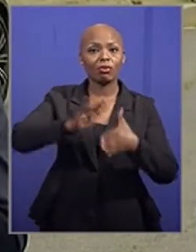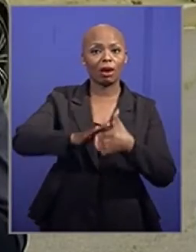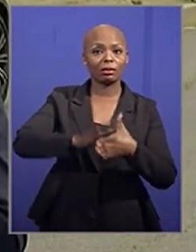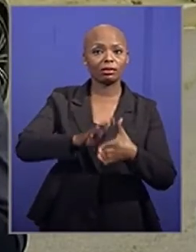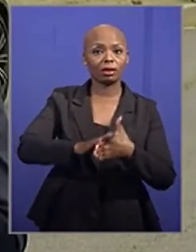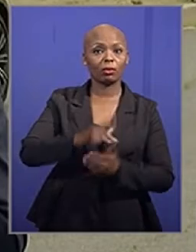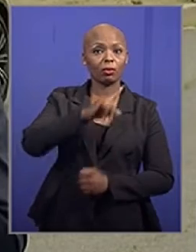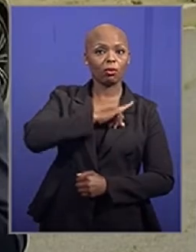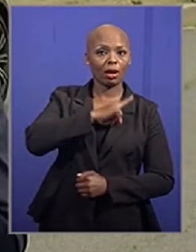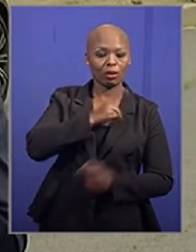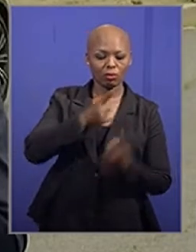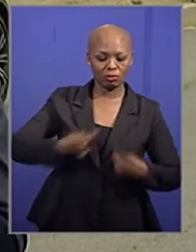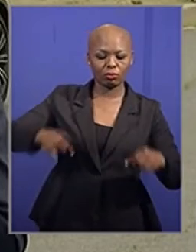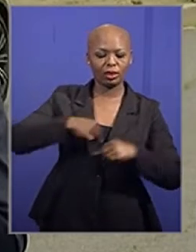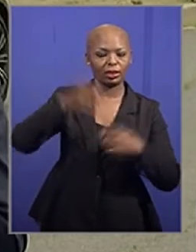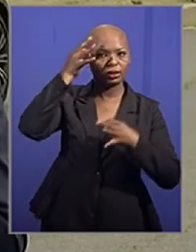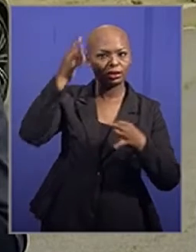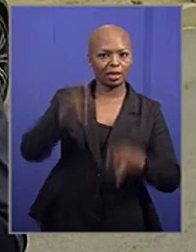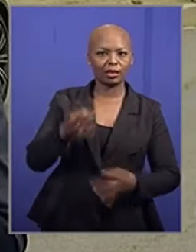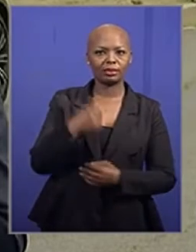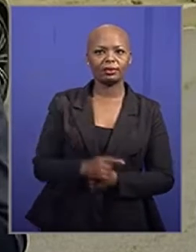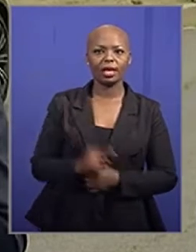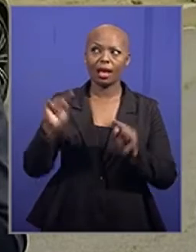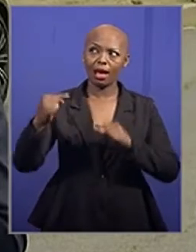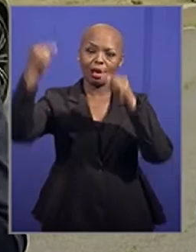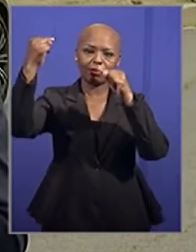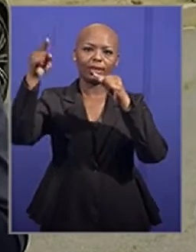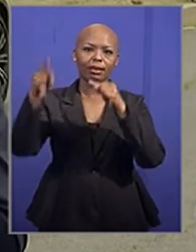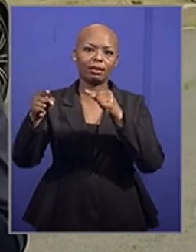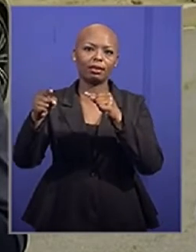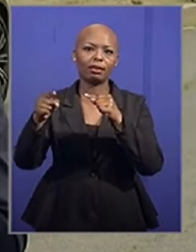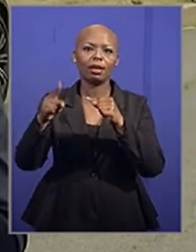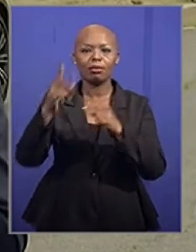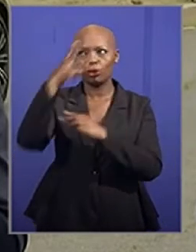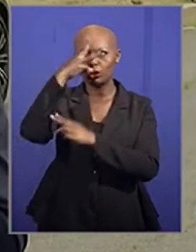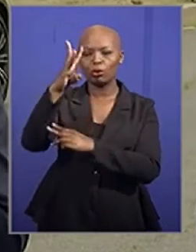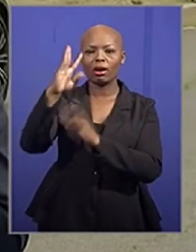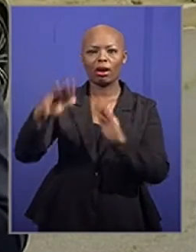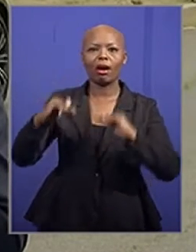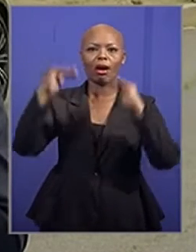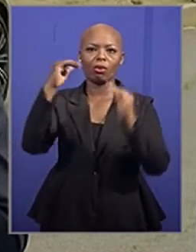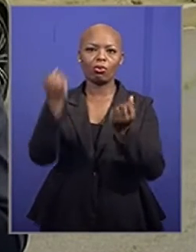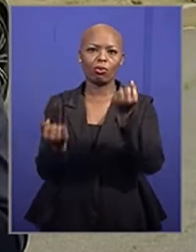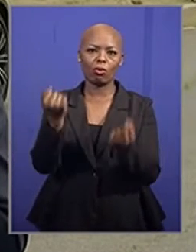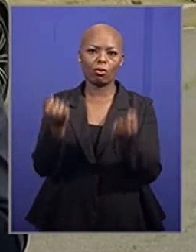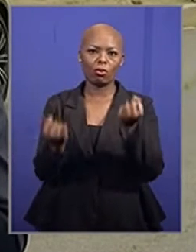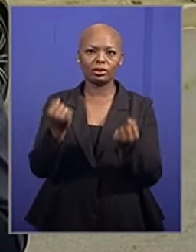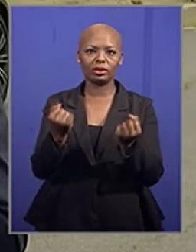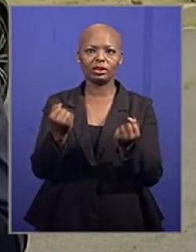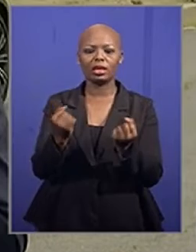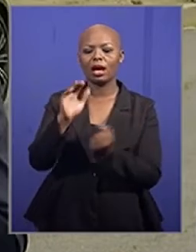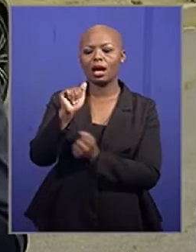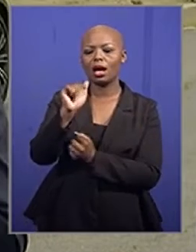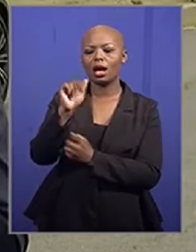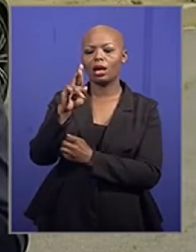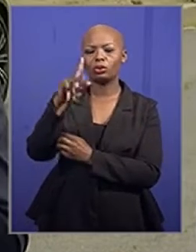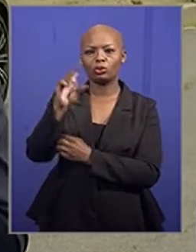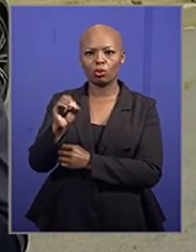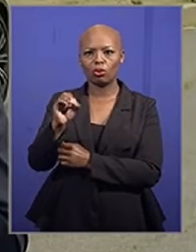we have decided to appeal the ruling of the Pretoria High Court declaring the ARTO Act